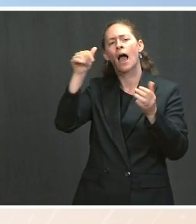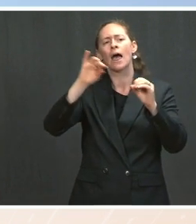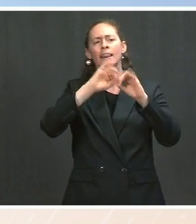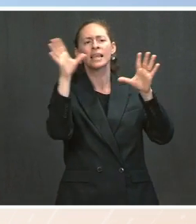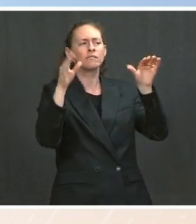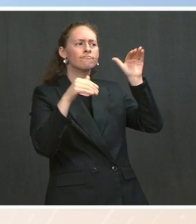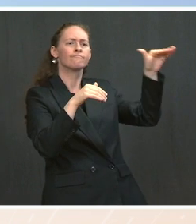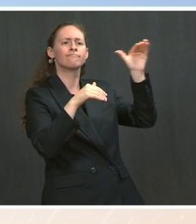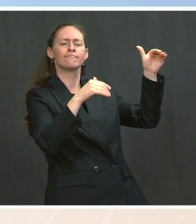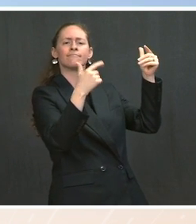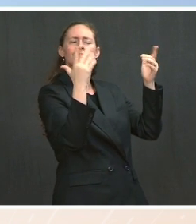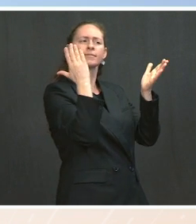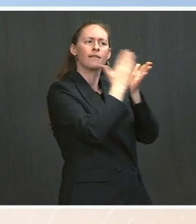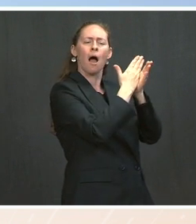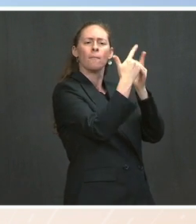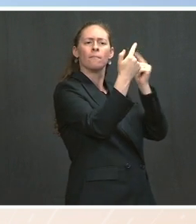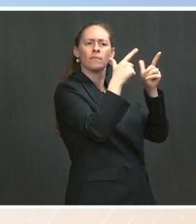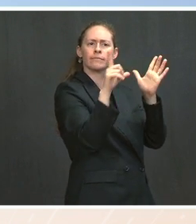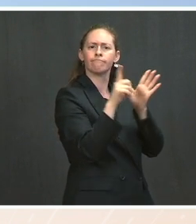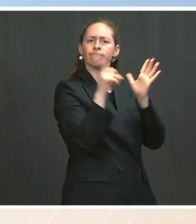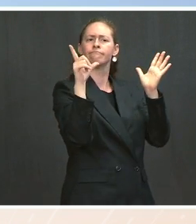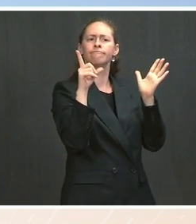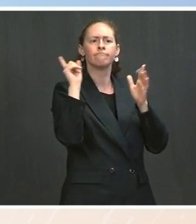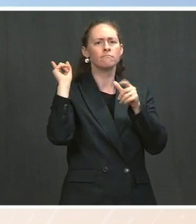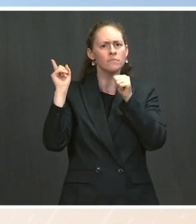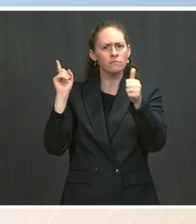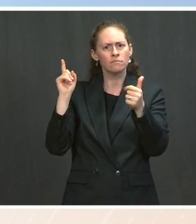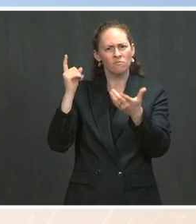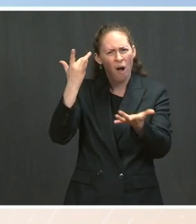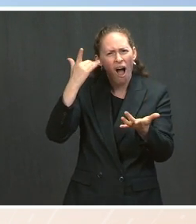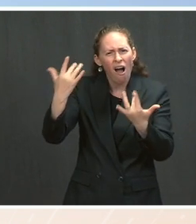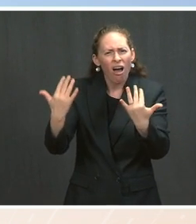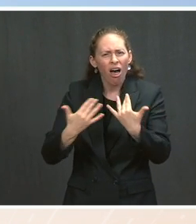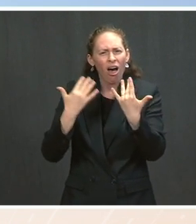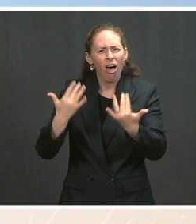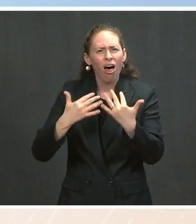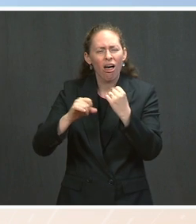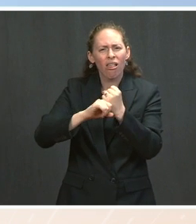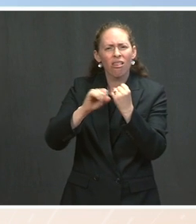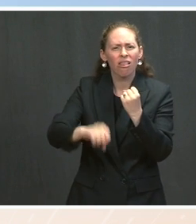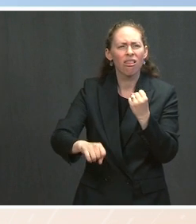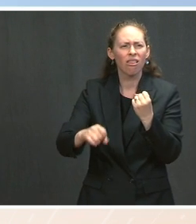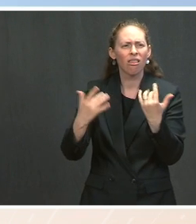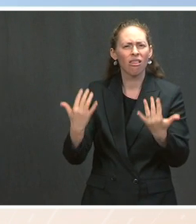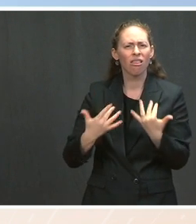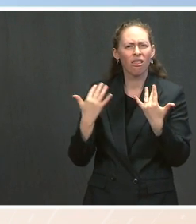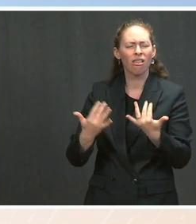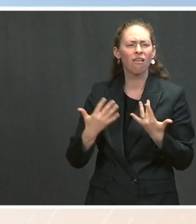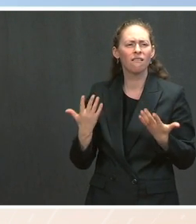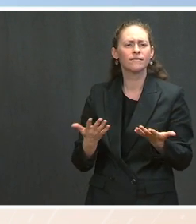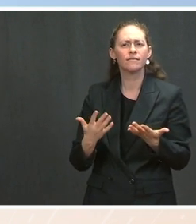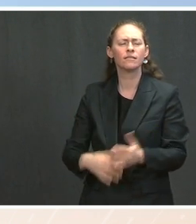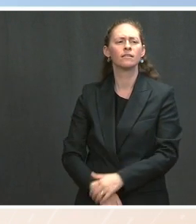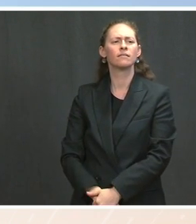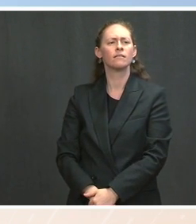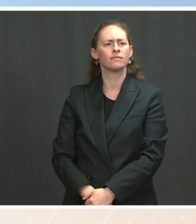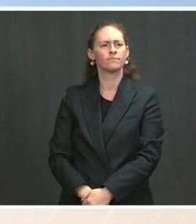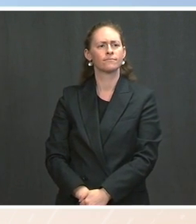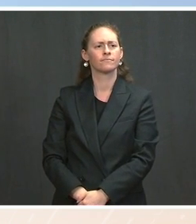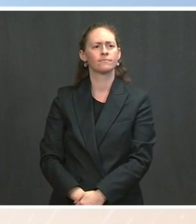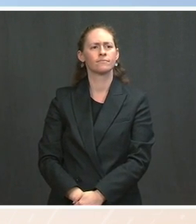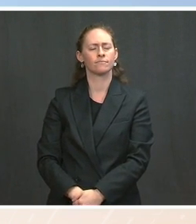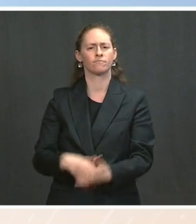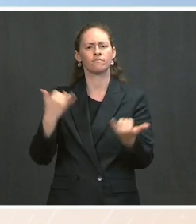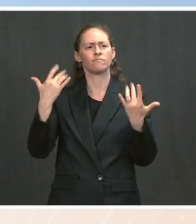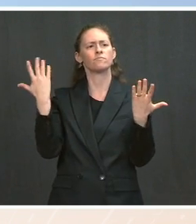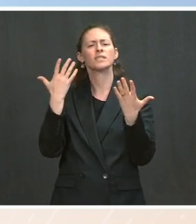lot of people were upset about. So, and the sort of, I don't want to say knee-jerk, but the U.S. position is that Israel